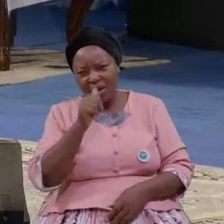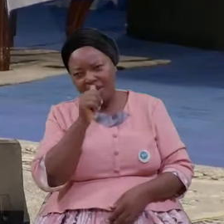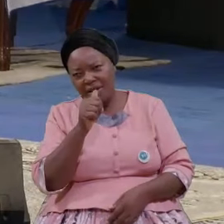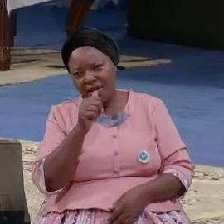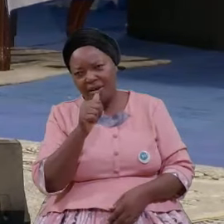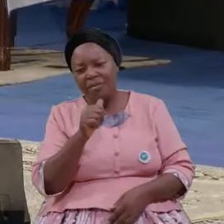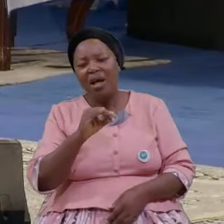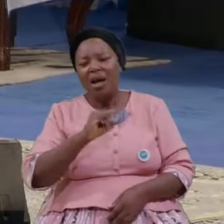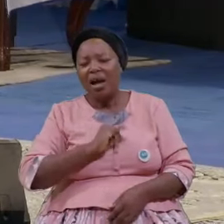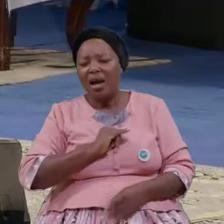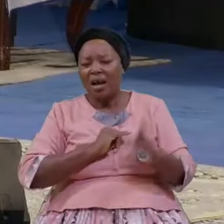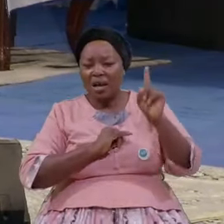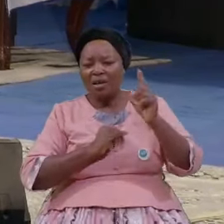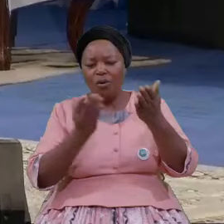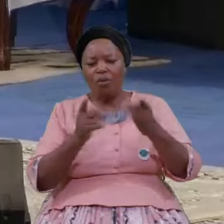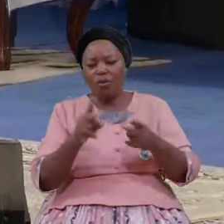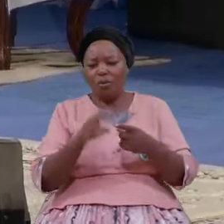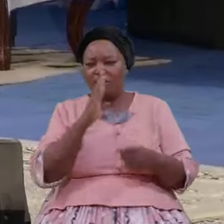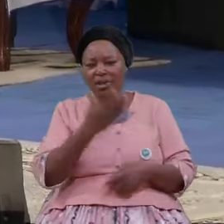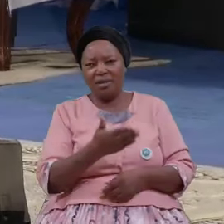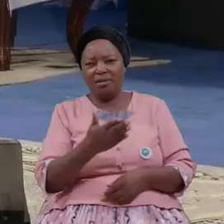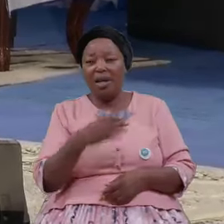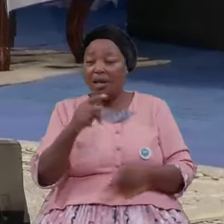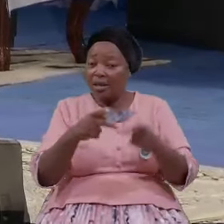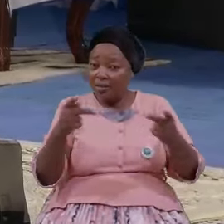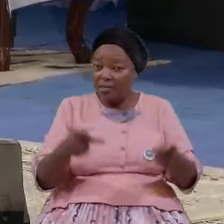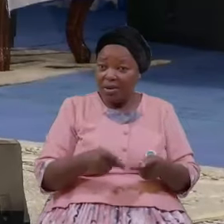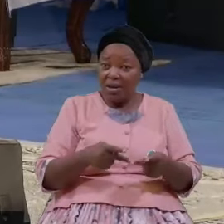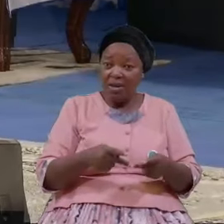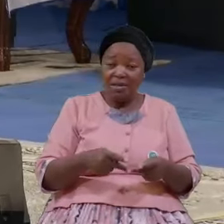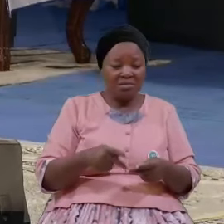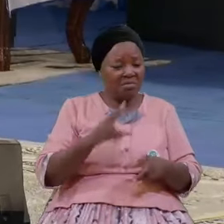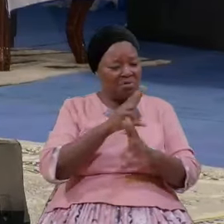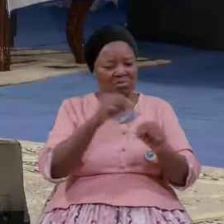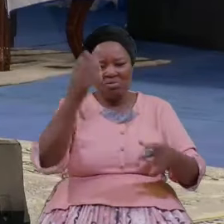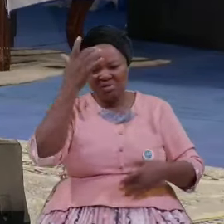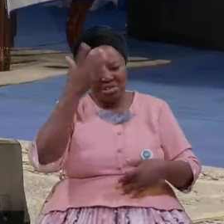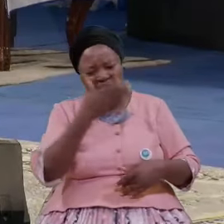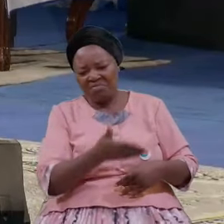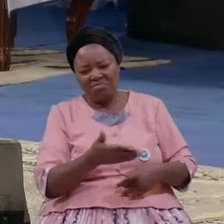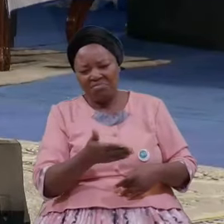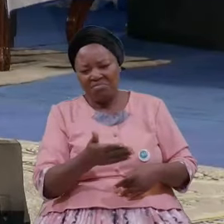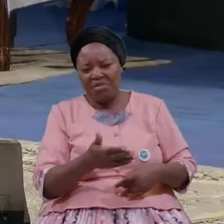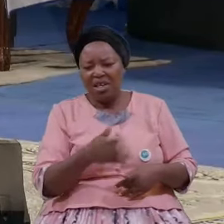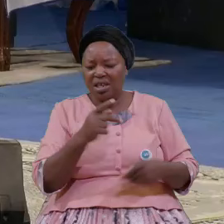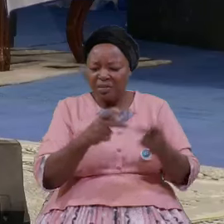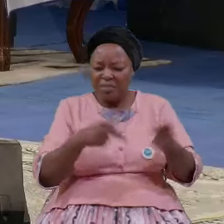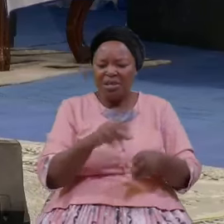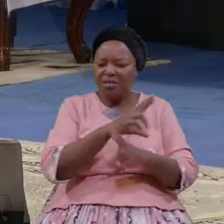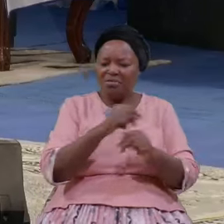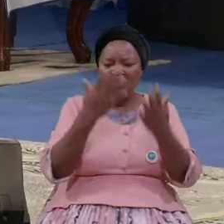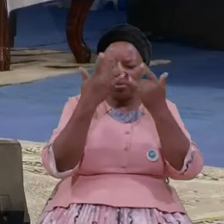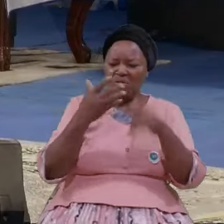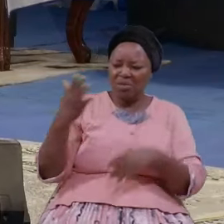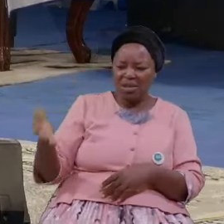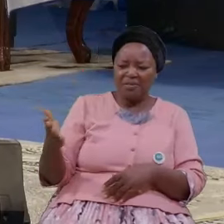be there. A place there's no sickness. A place there's no sorrow. A